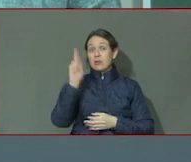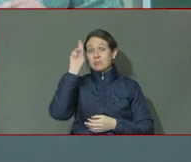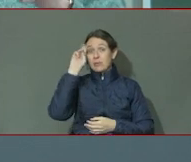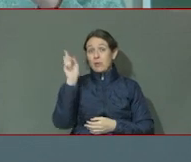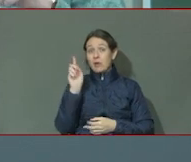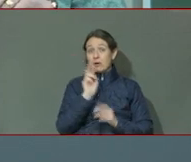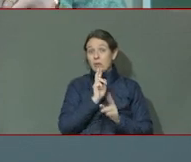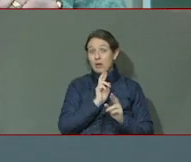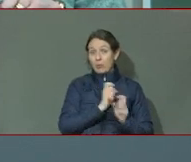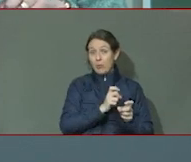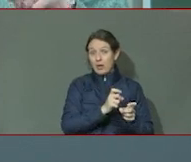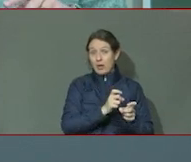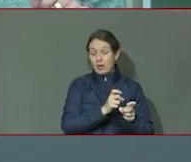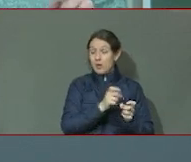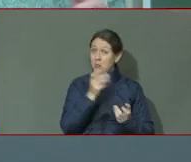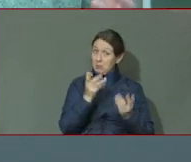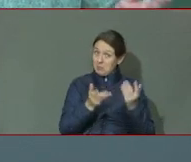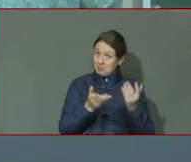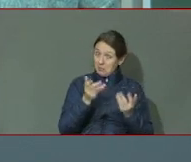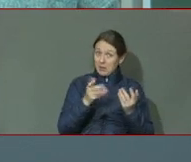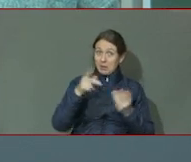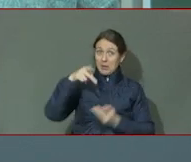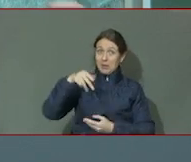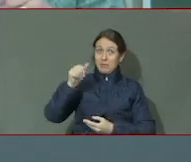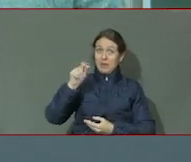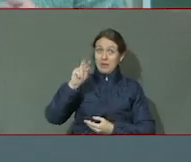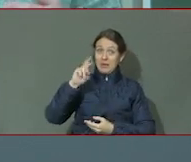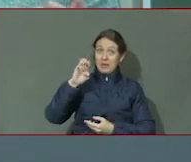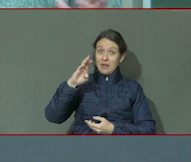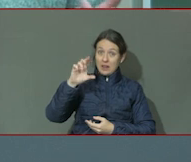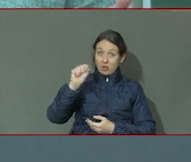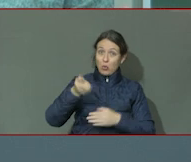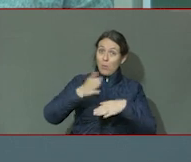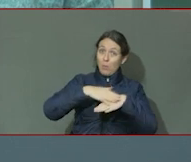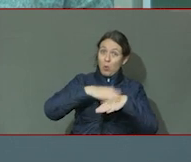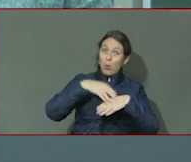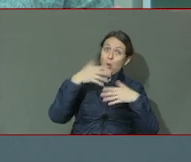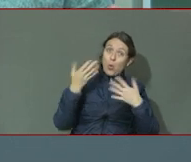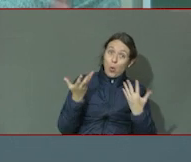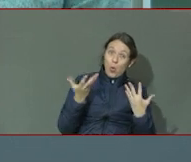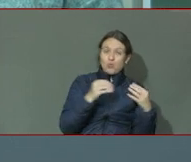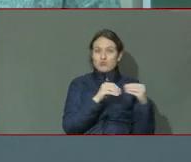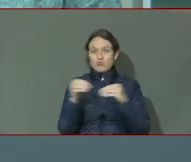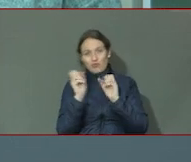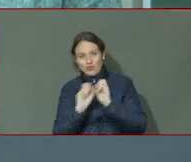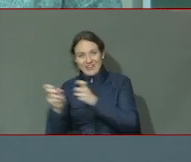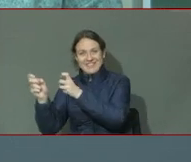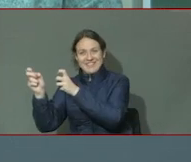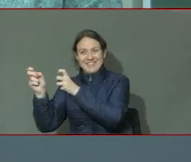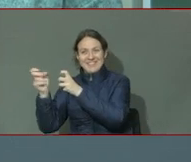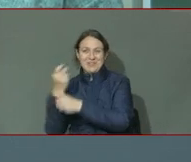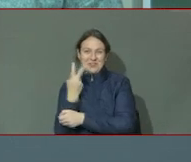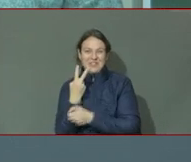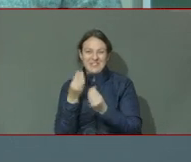rate, you must either make the particles more or they must move faster. That's the important thing